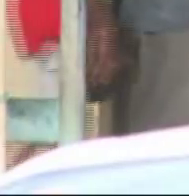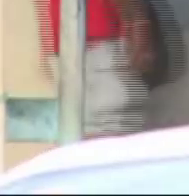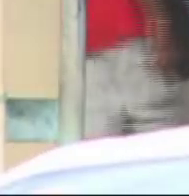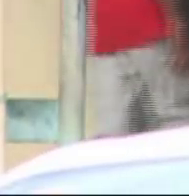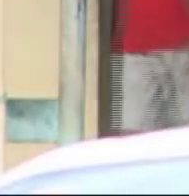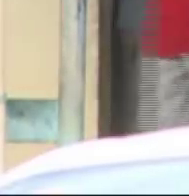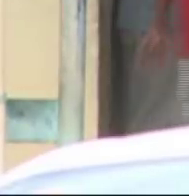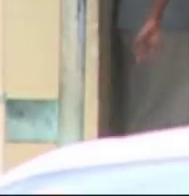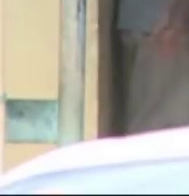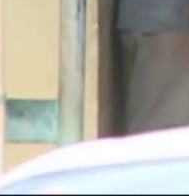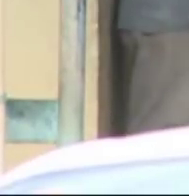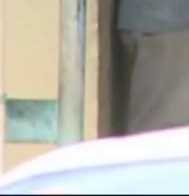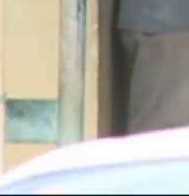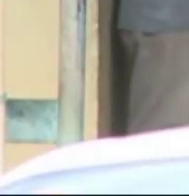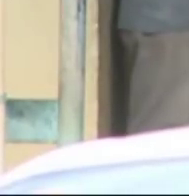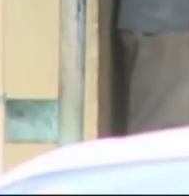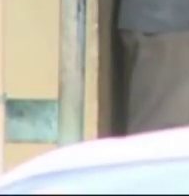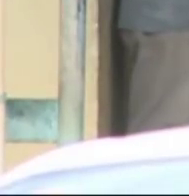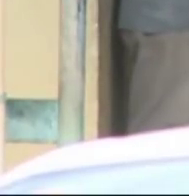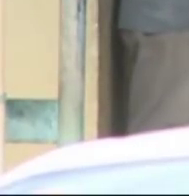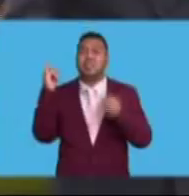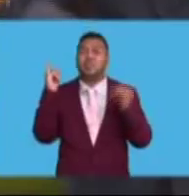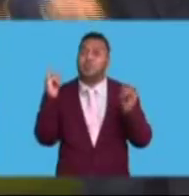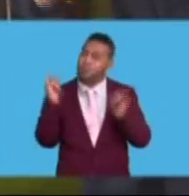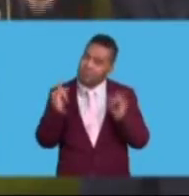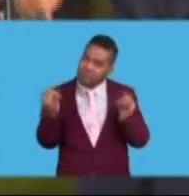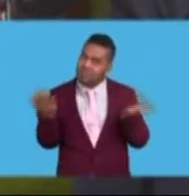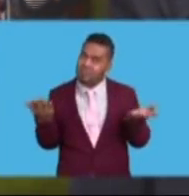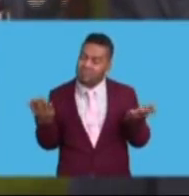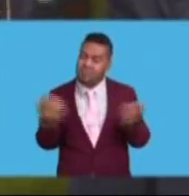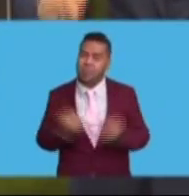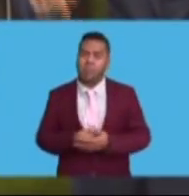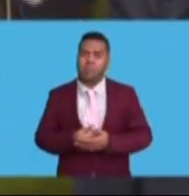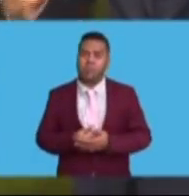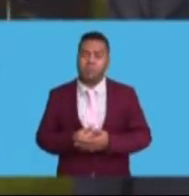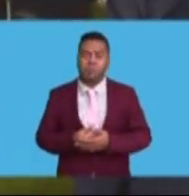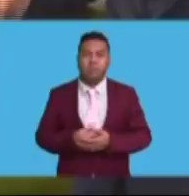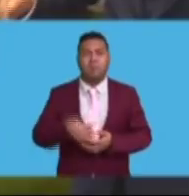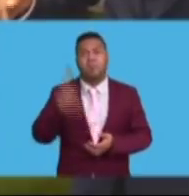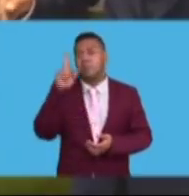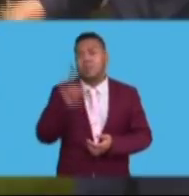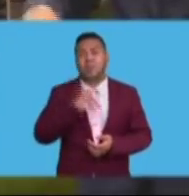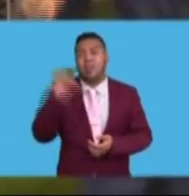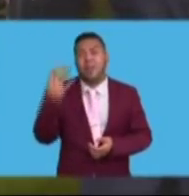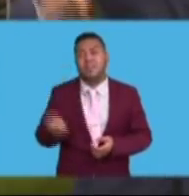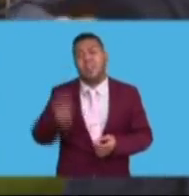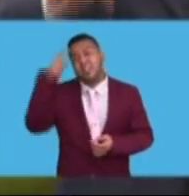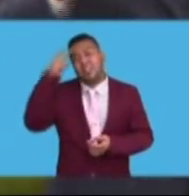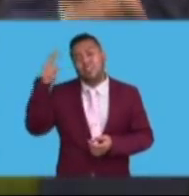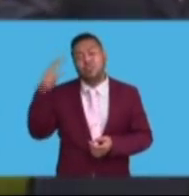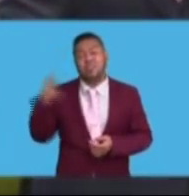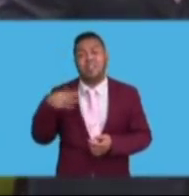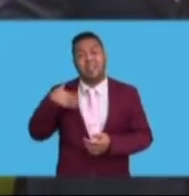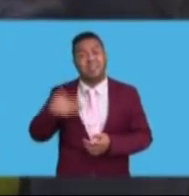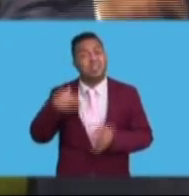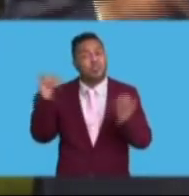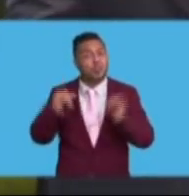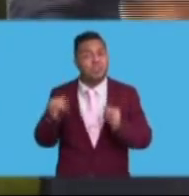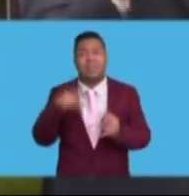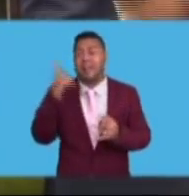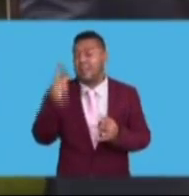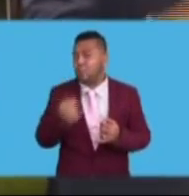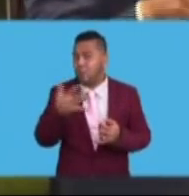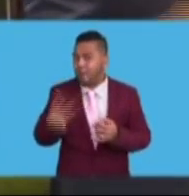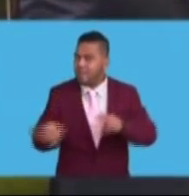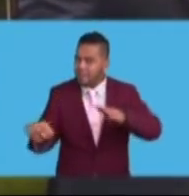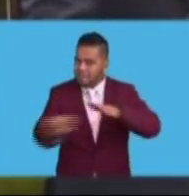national insurance scheme falls into place. You cannot have a national health insurance scheme unless and until you have